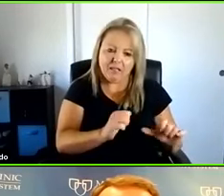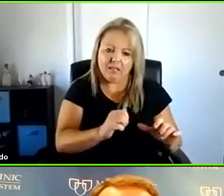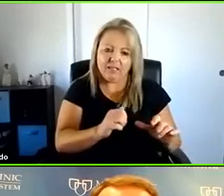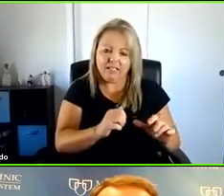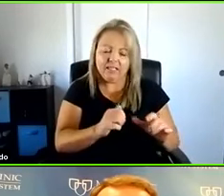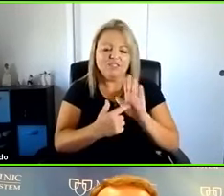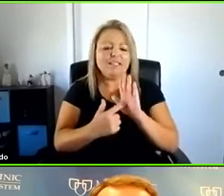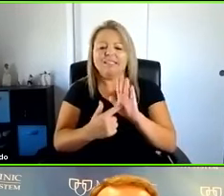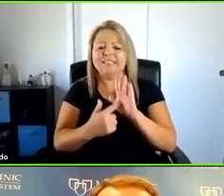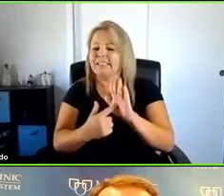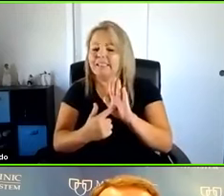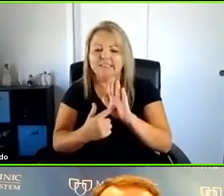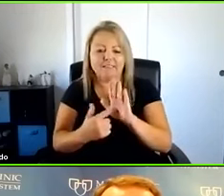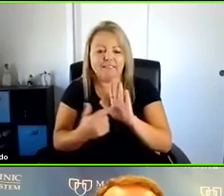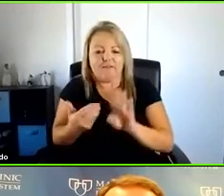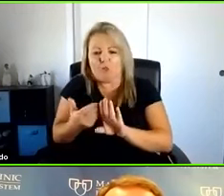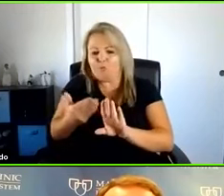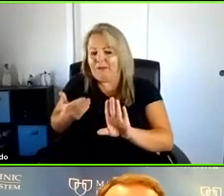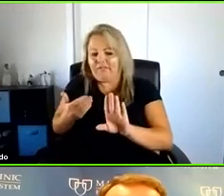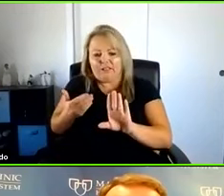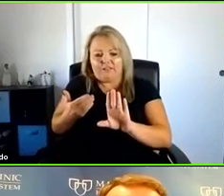previous infection than a reinfection.